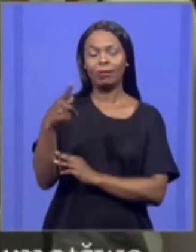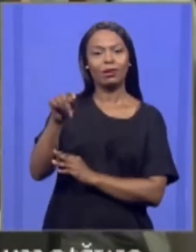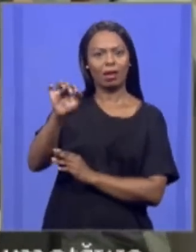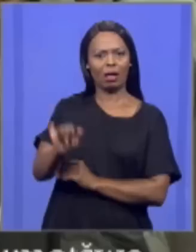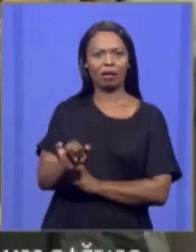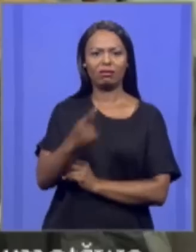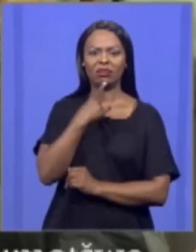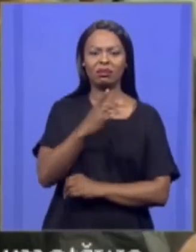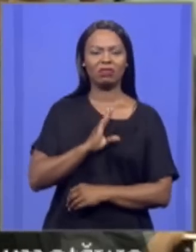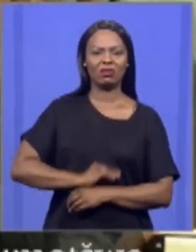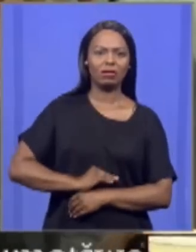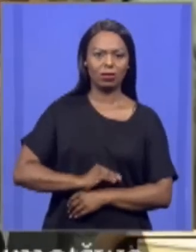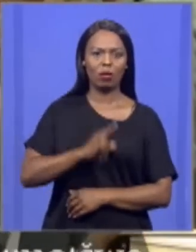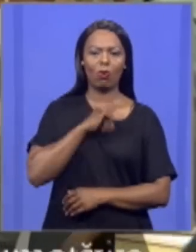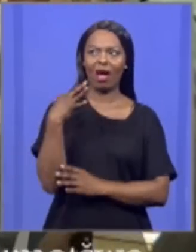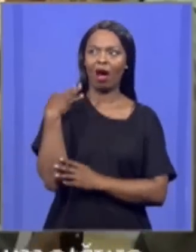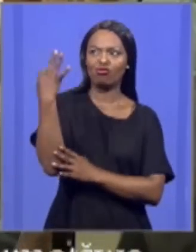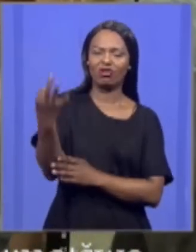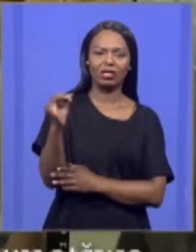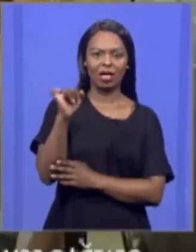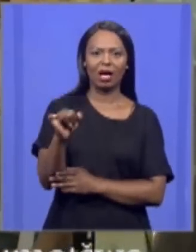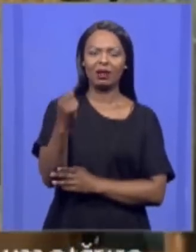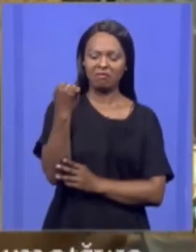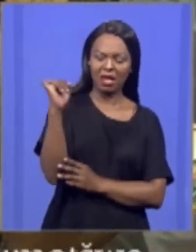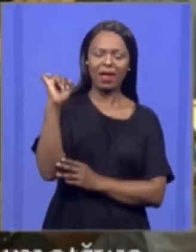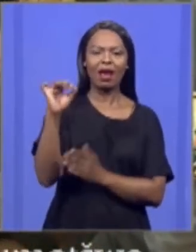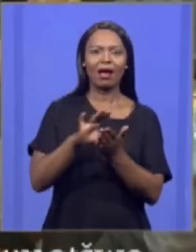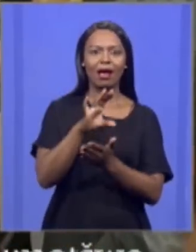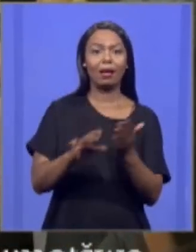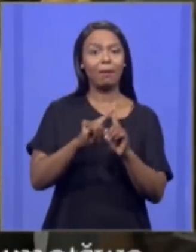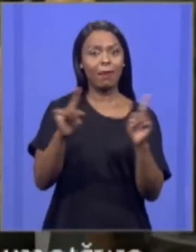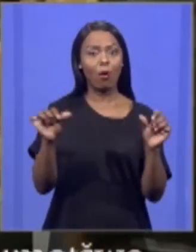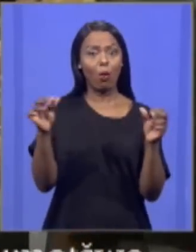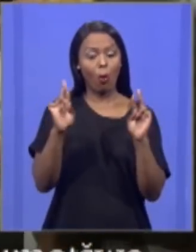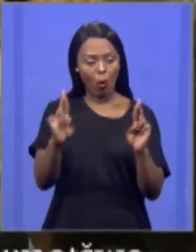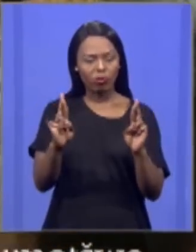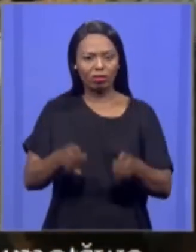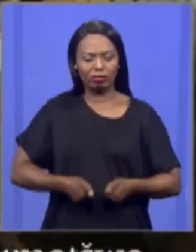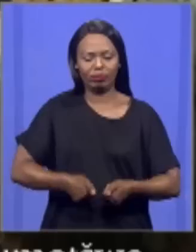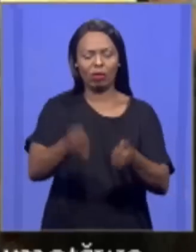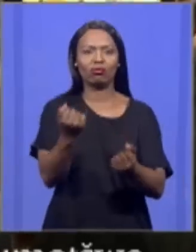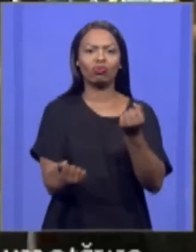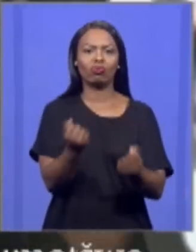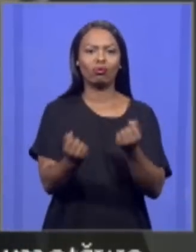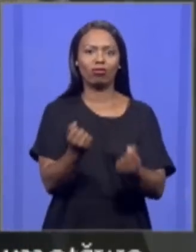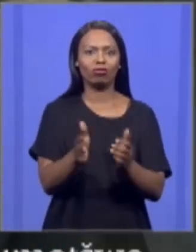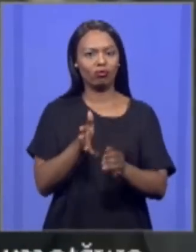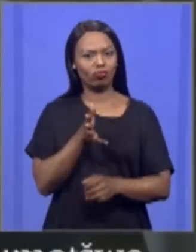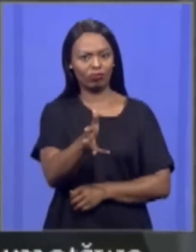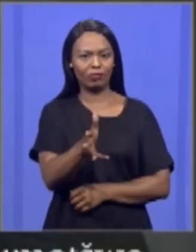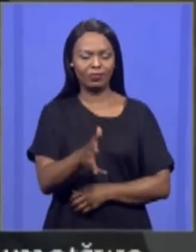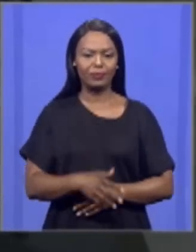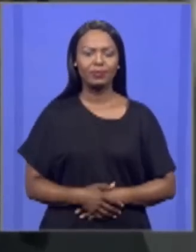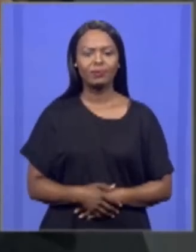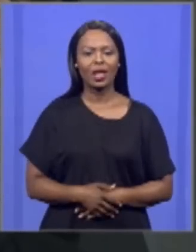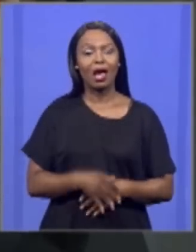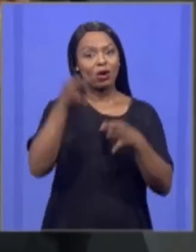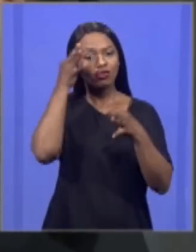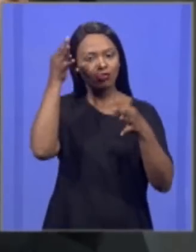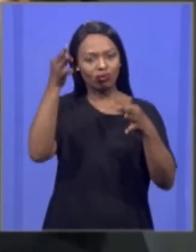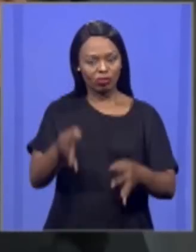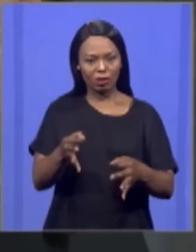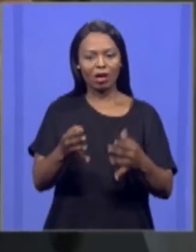kgopelo ya bona e phaetšwe ka thoko e fela bana le kholofelo ya gore molato wo o tla bušwa gape pele ga kgorotsheko. We have taken a decision that